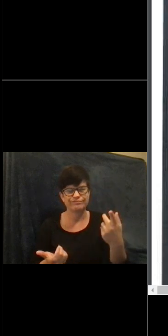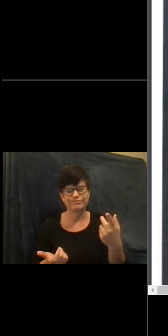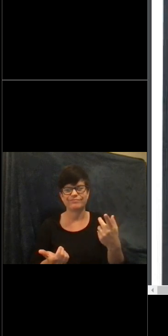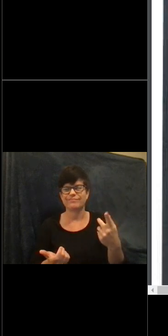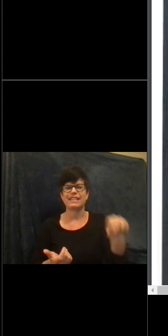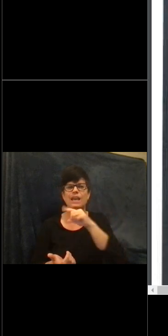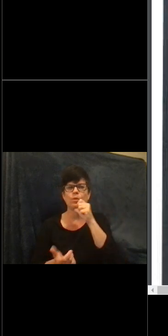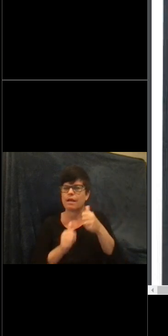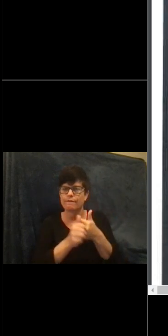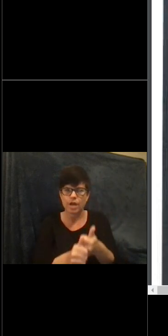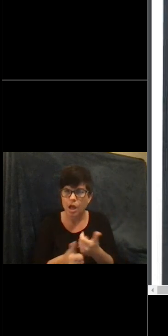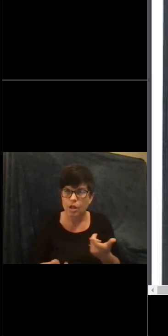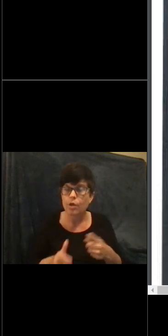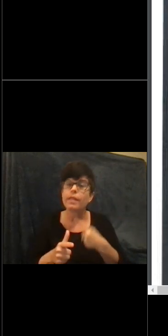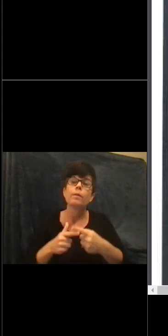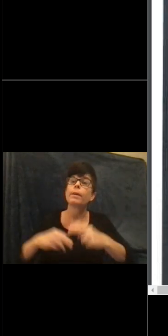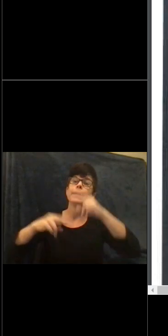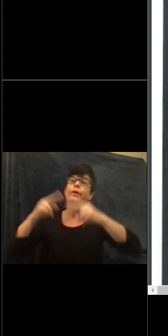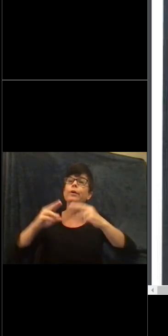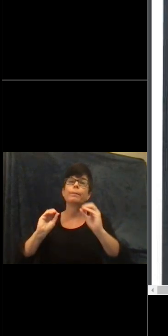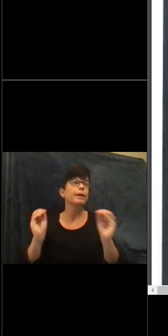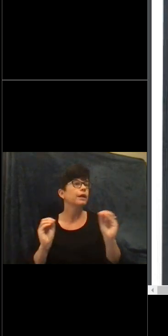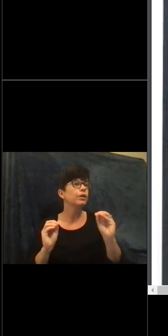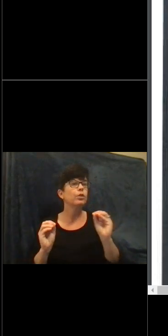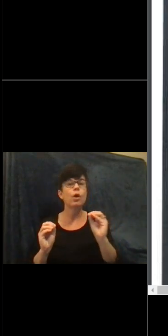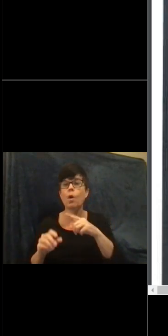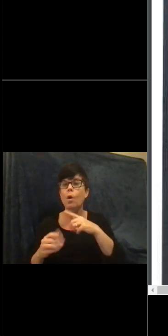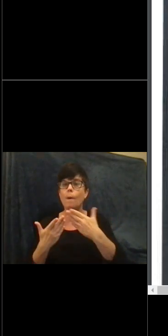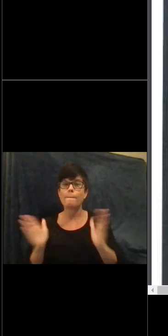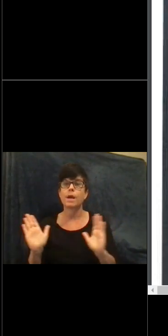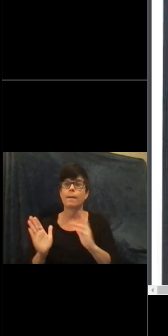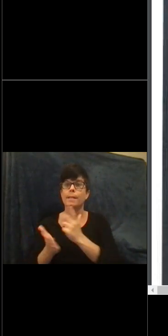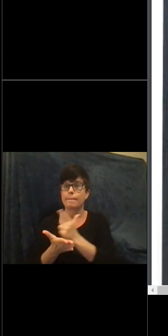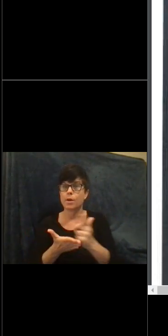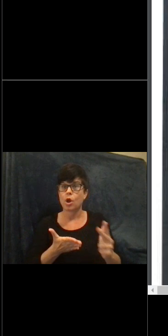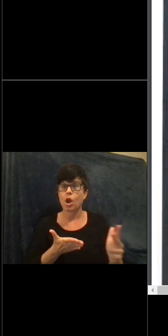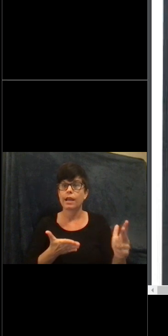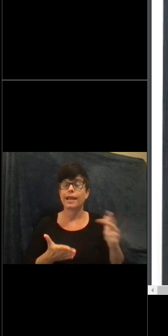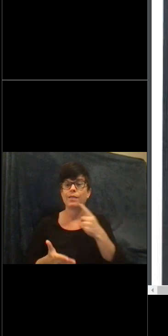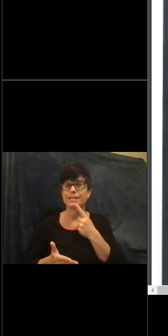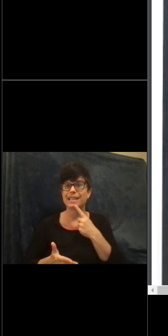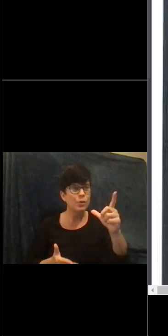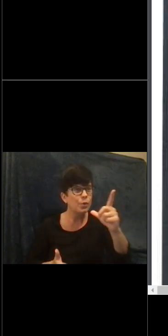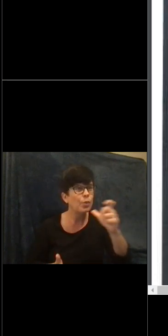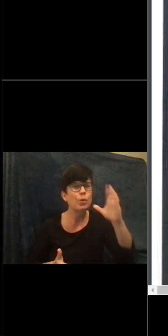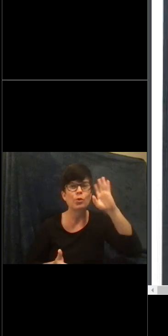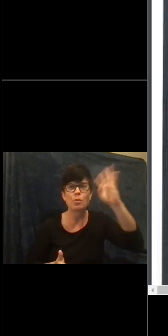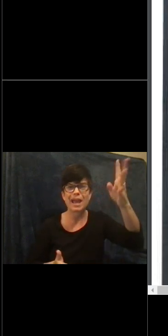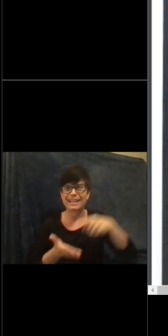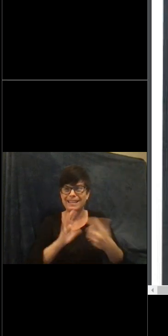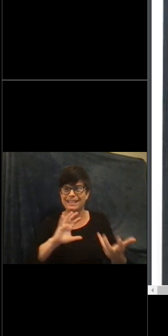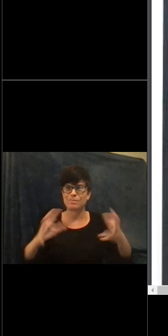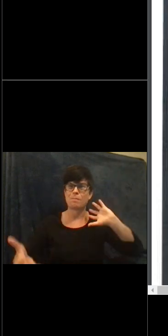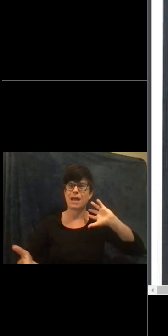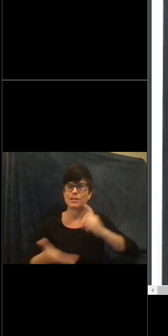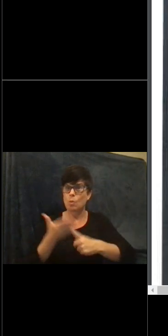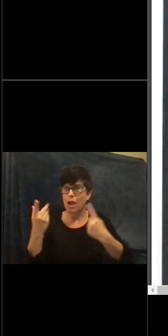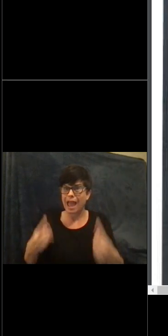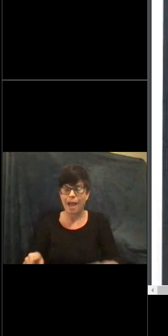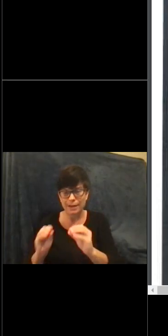be built. There's no public parking. And they're going to say, who created this mess? What happened here? And so what I don't want to happen